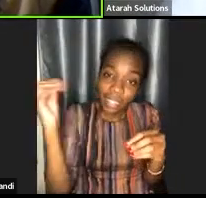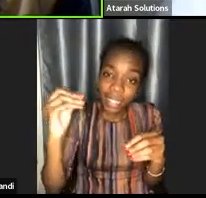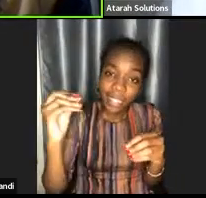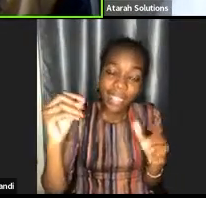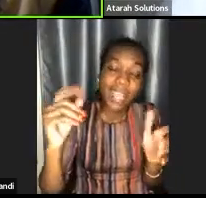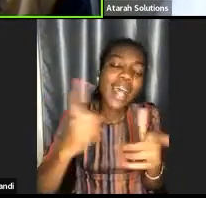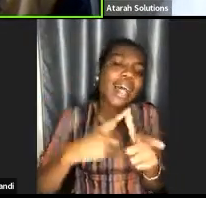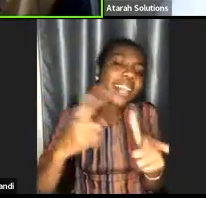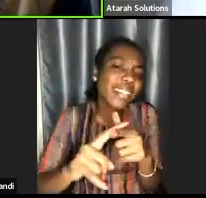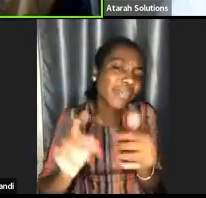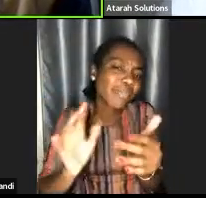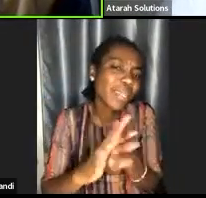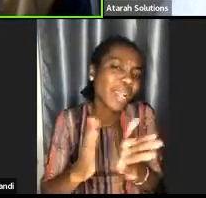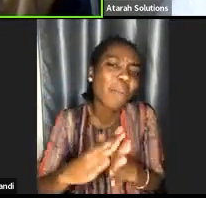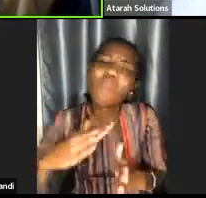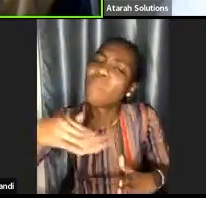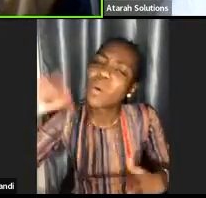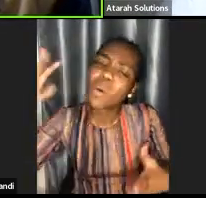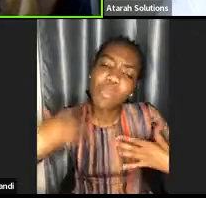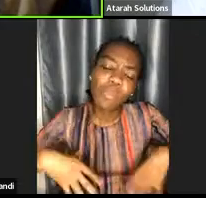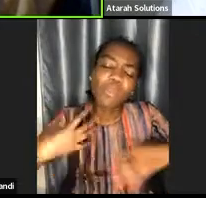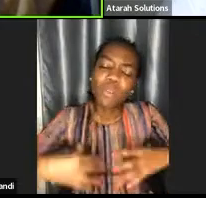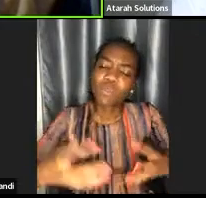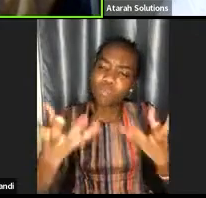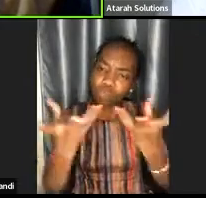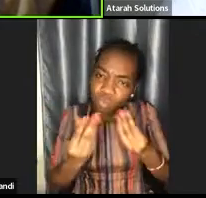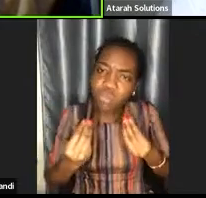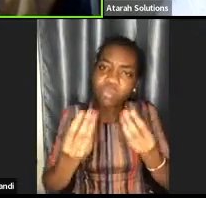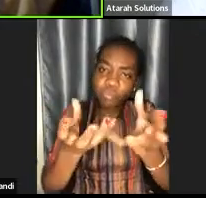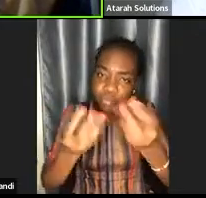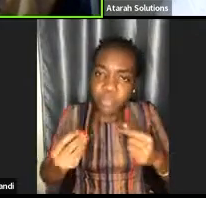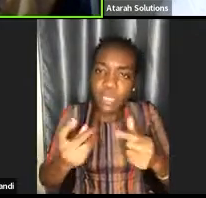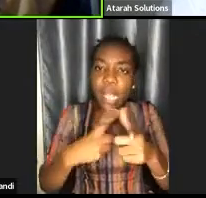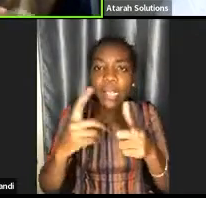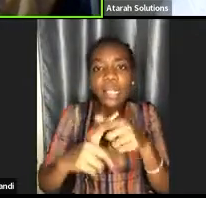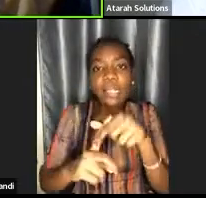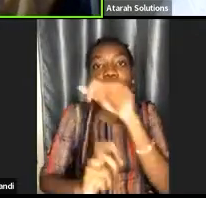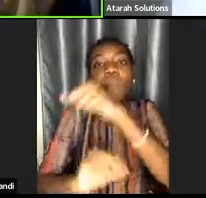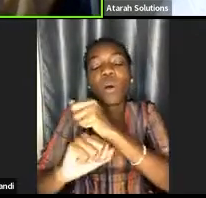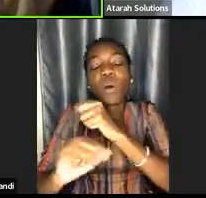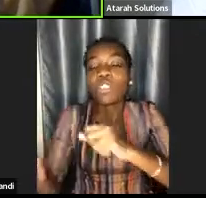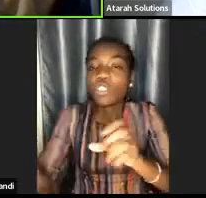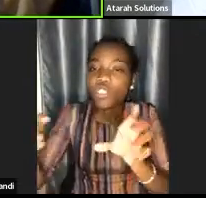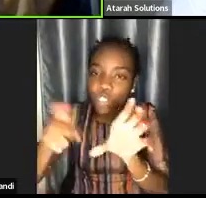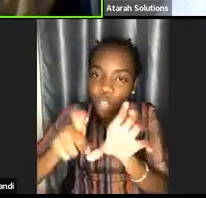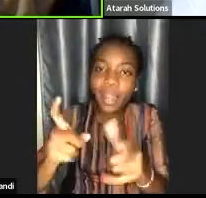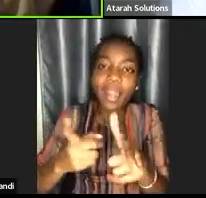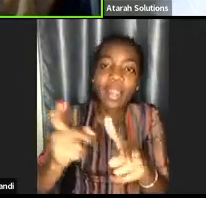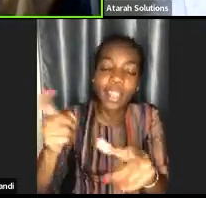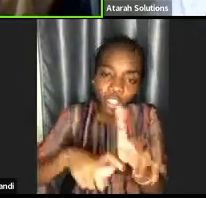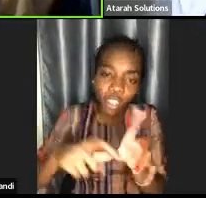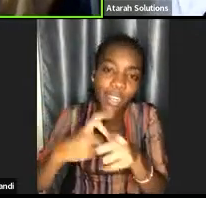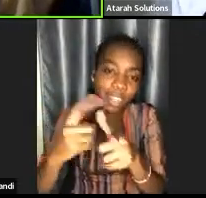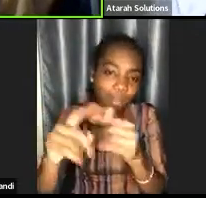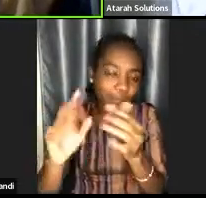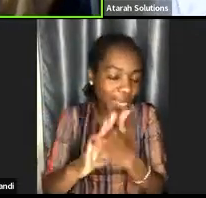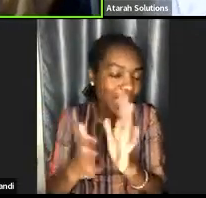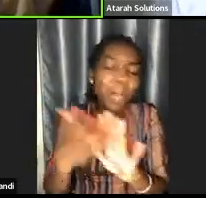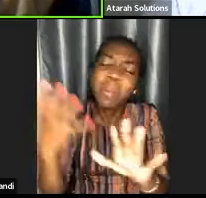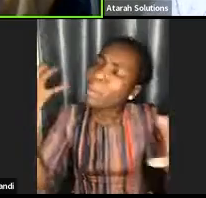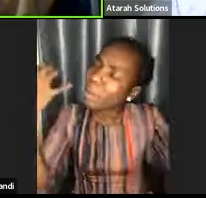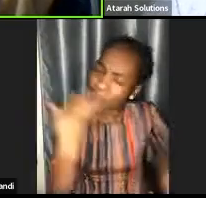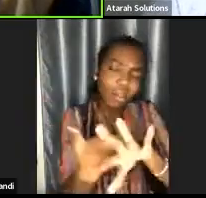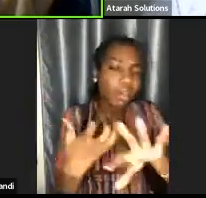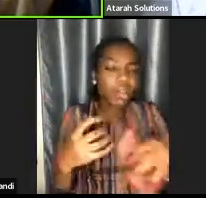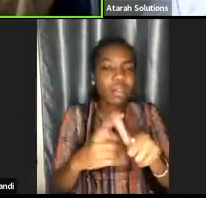in more people into it. Supporters also join. It becomes more complex. It becomes more protracted. So